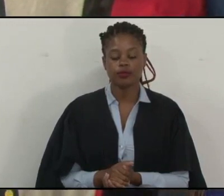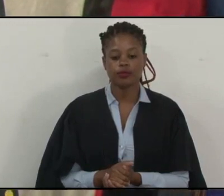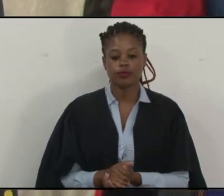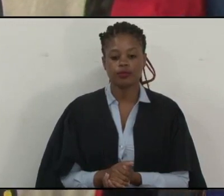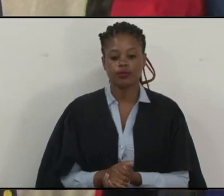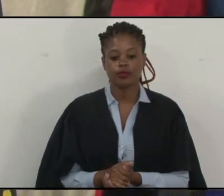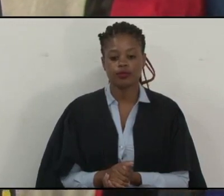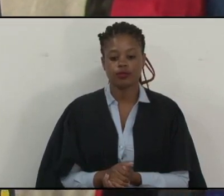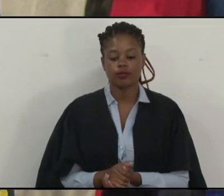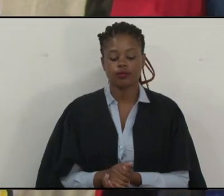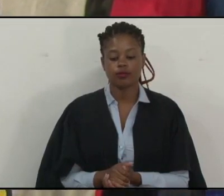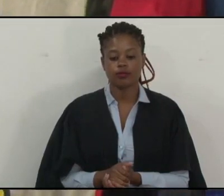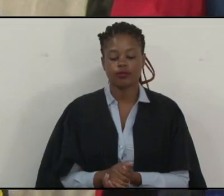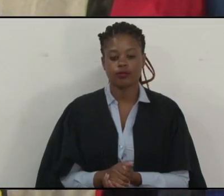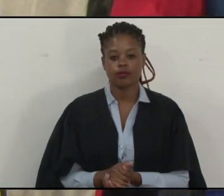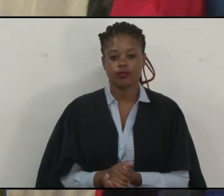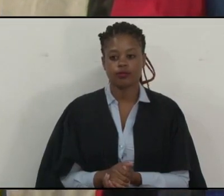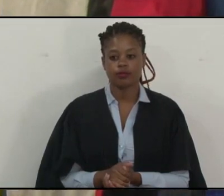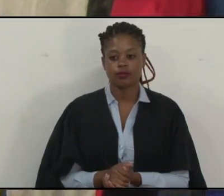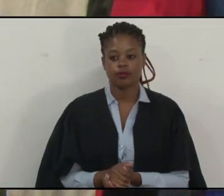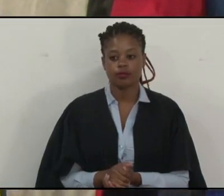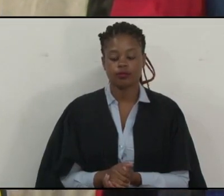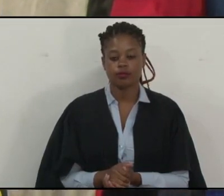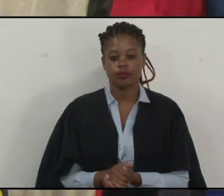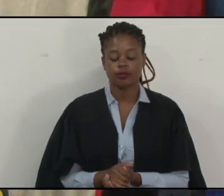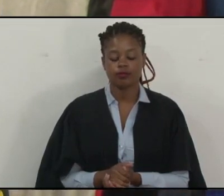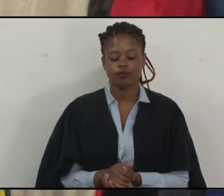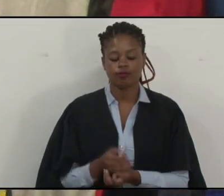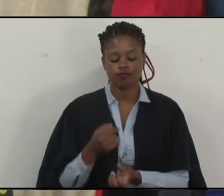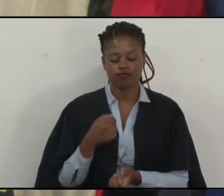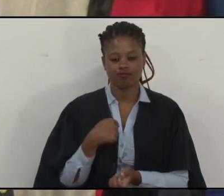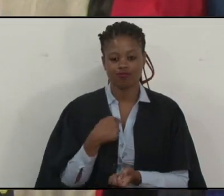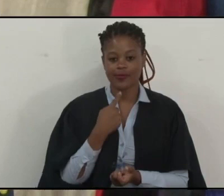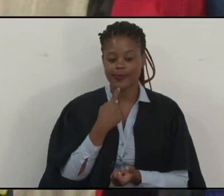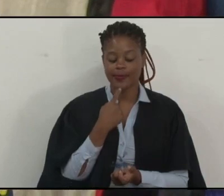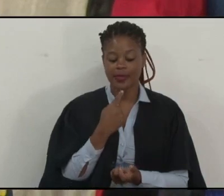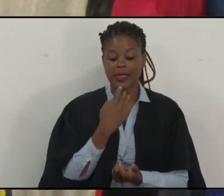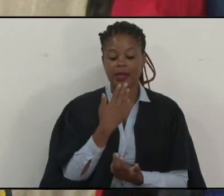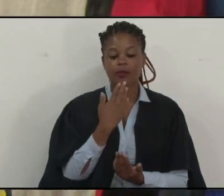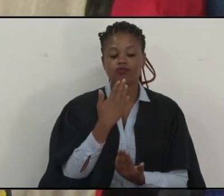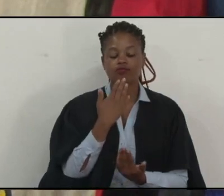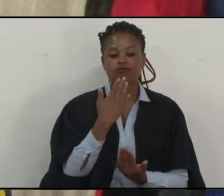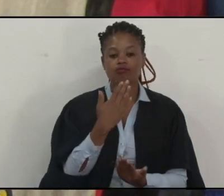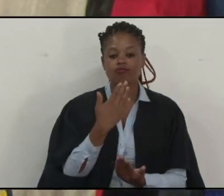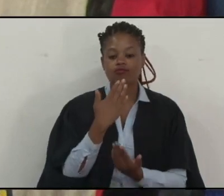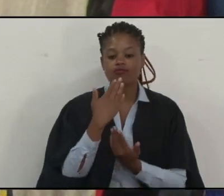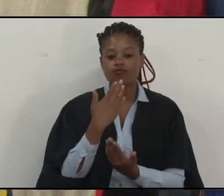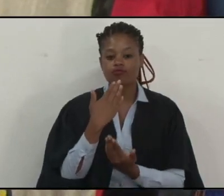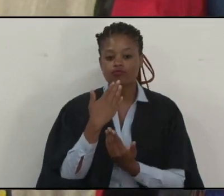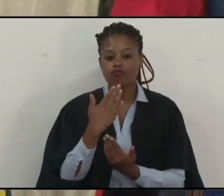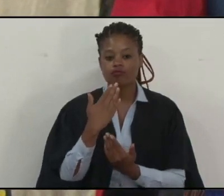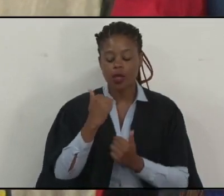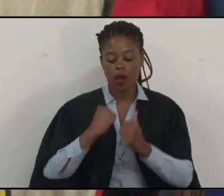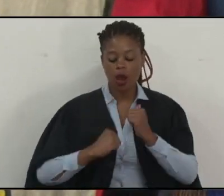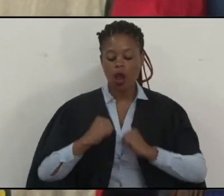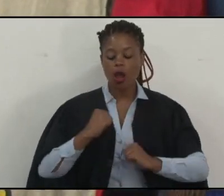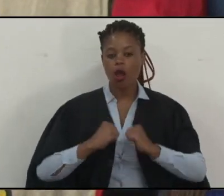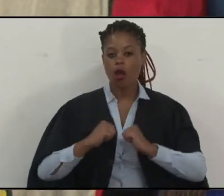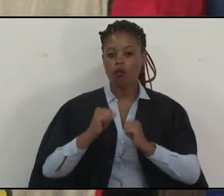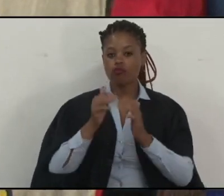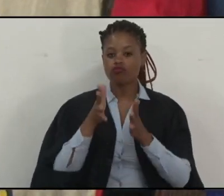So I'd also, in as I say thank you, thank the